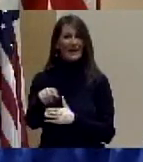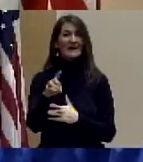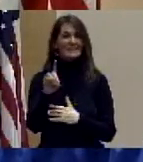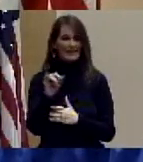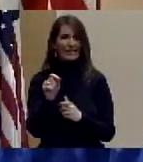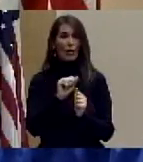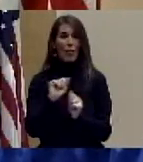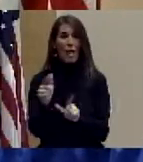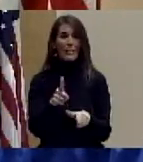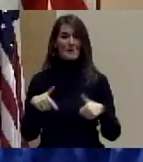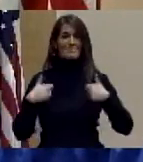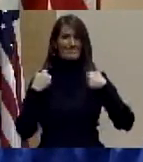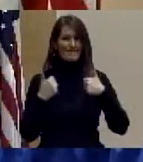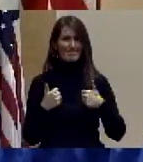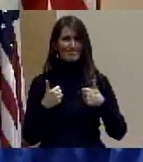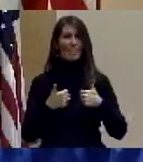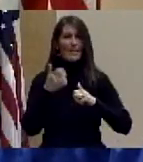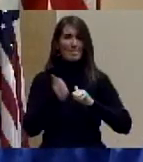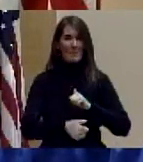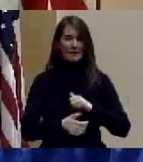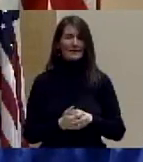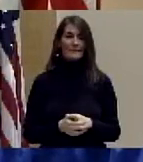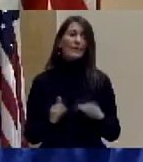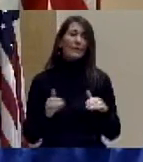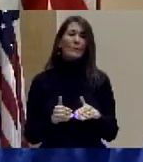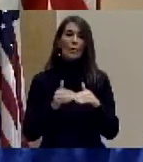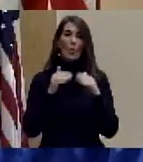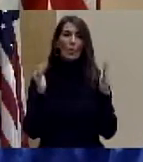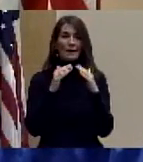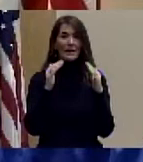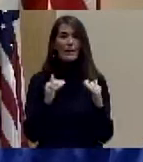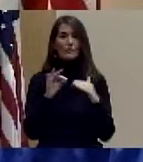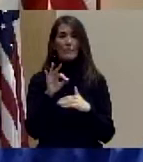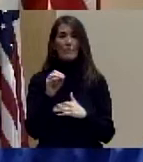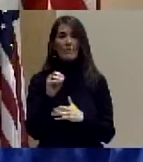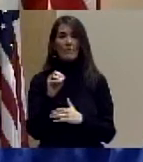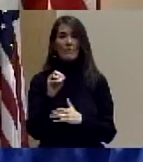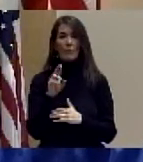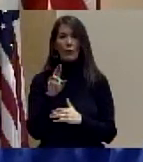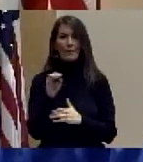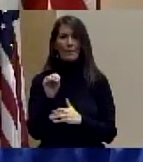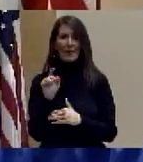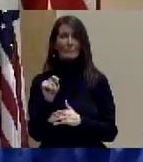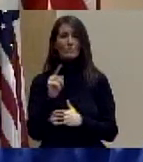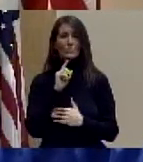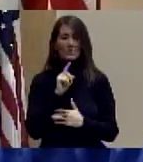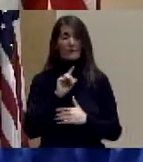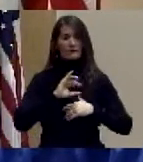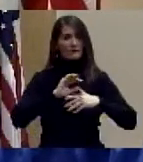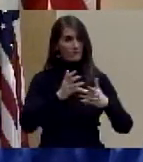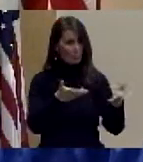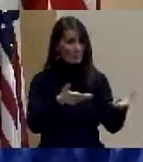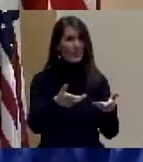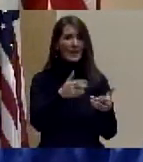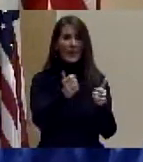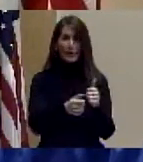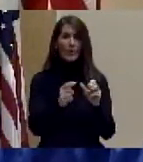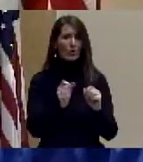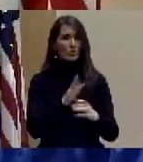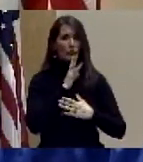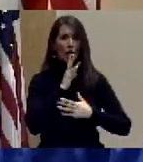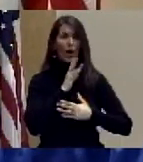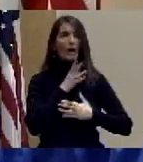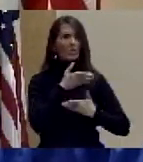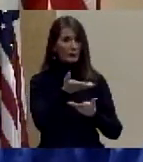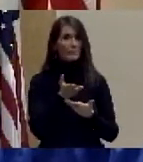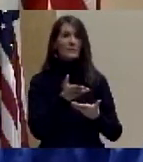thumbs up. The open house format that the town now regularly uses gave everyone present an opportunity to speak one-on-one with